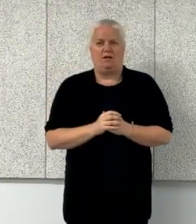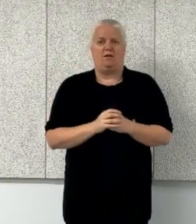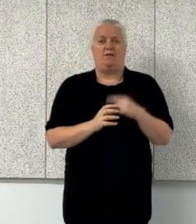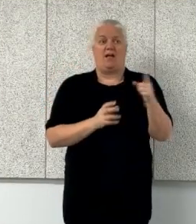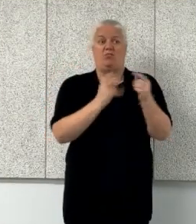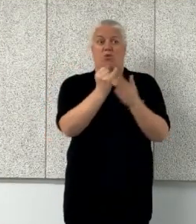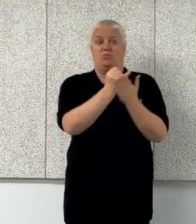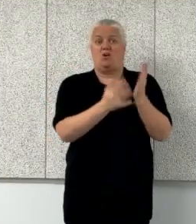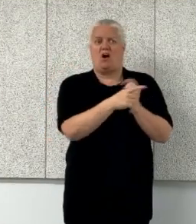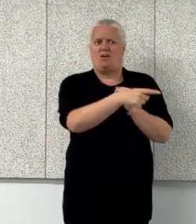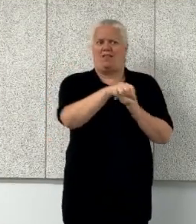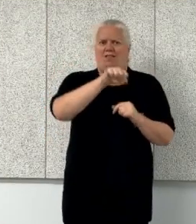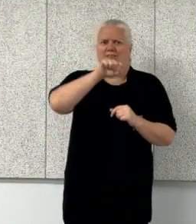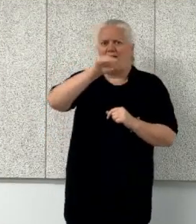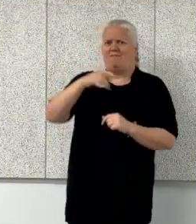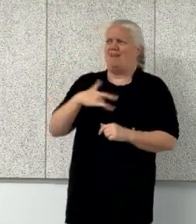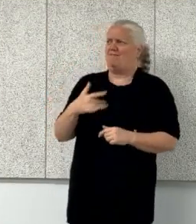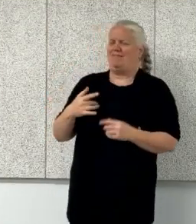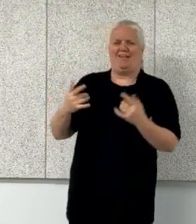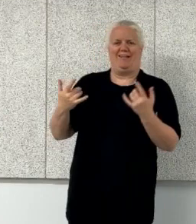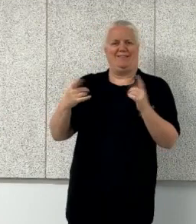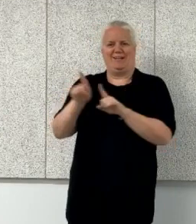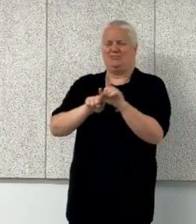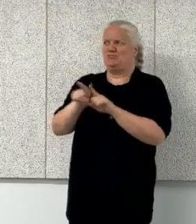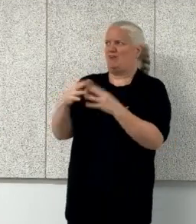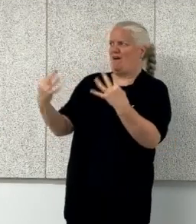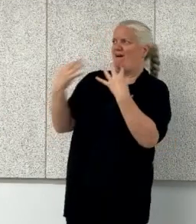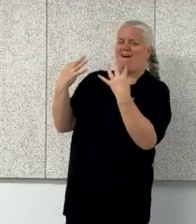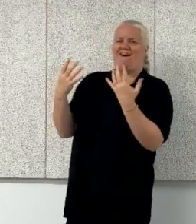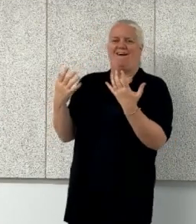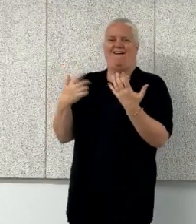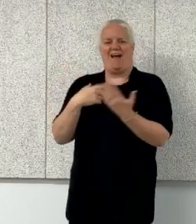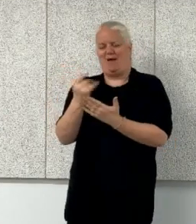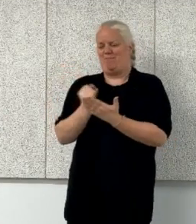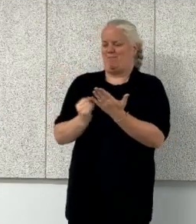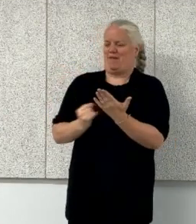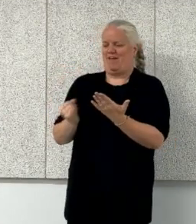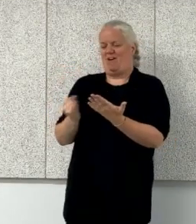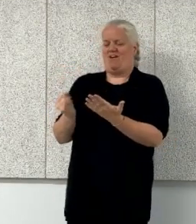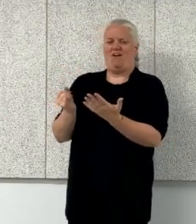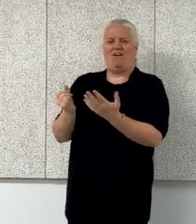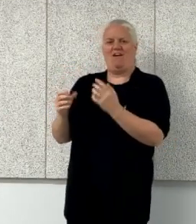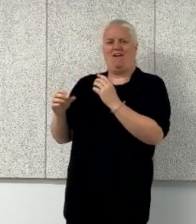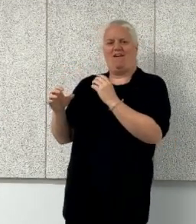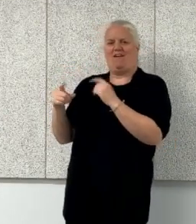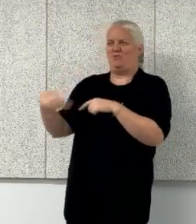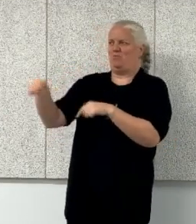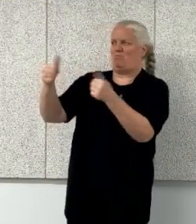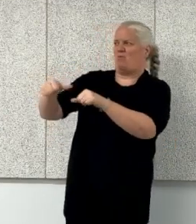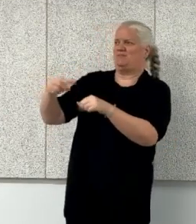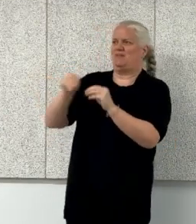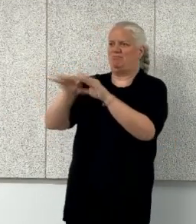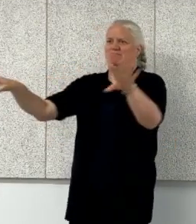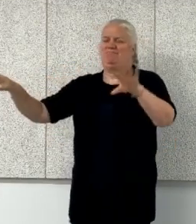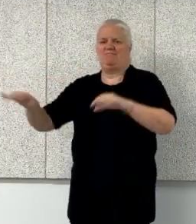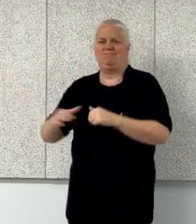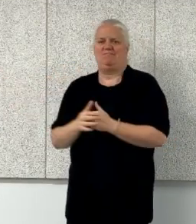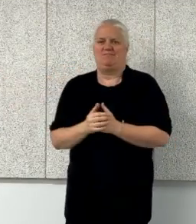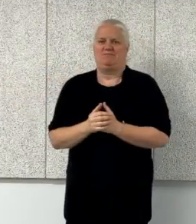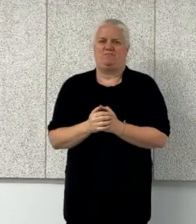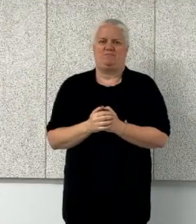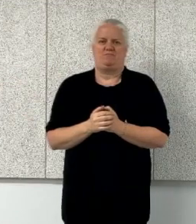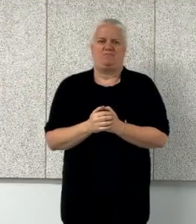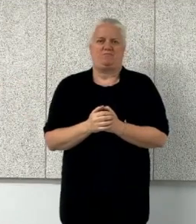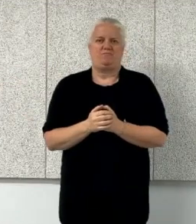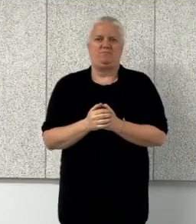love it. I mean, that makes them feel like rock stars that people are, like, creating, you know, content with their faces and their likeness on it, you know? I shouldn't